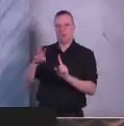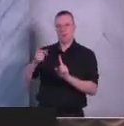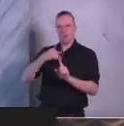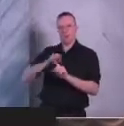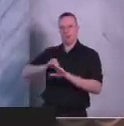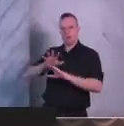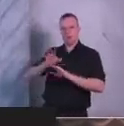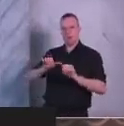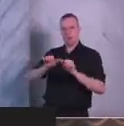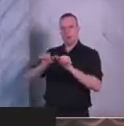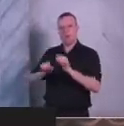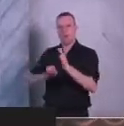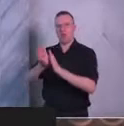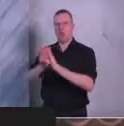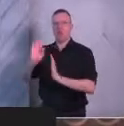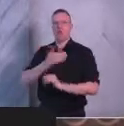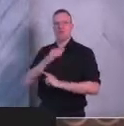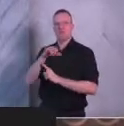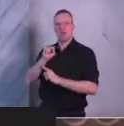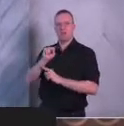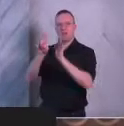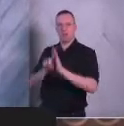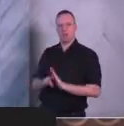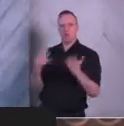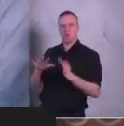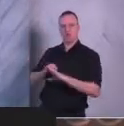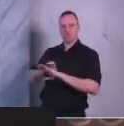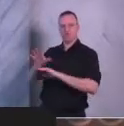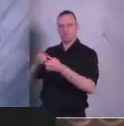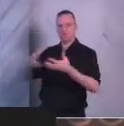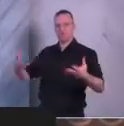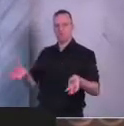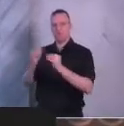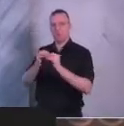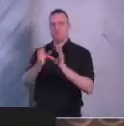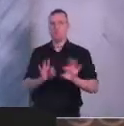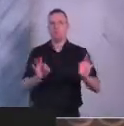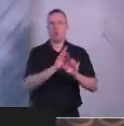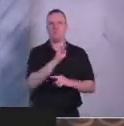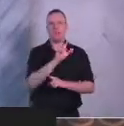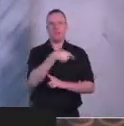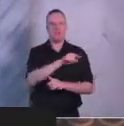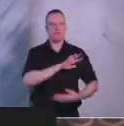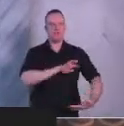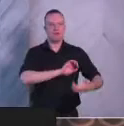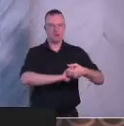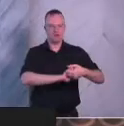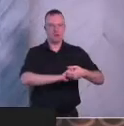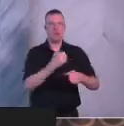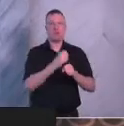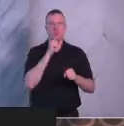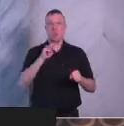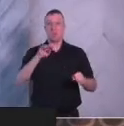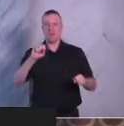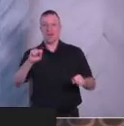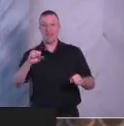biases are. And what we have to do is to work with the media to ensure that those biases